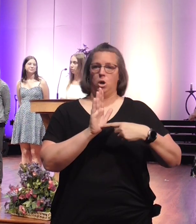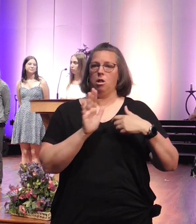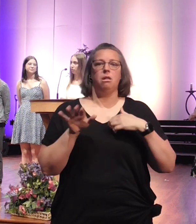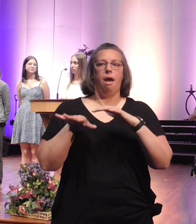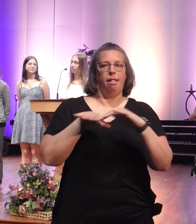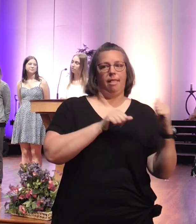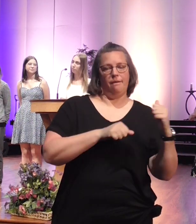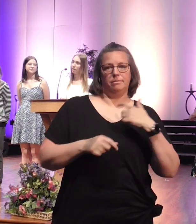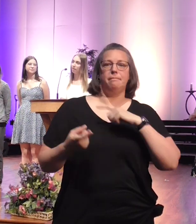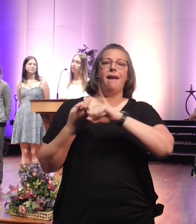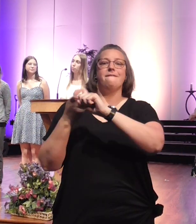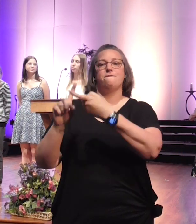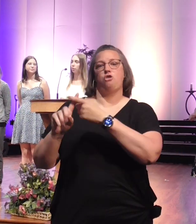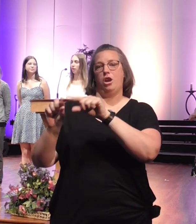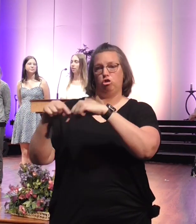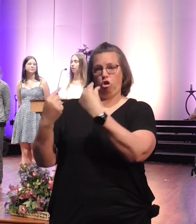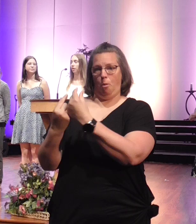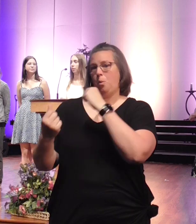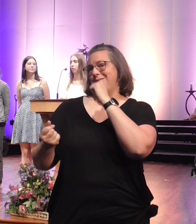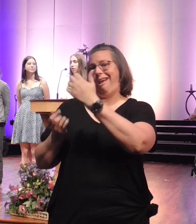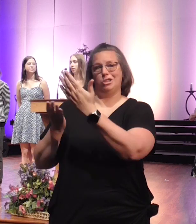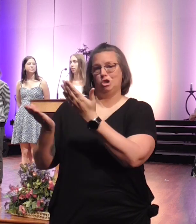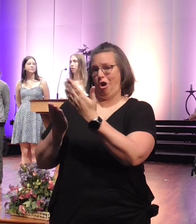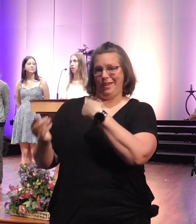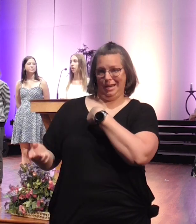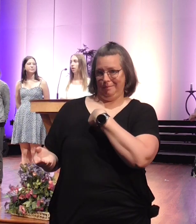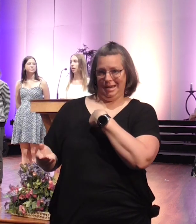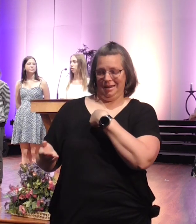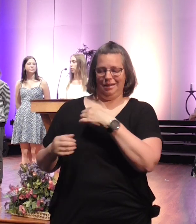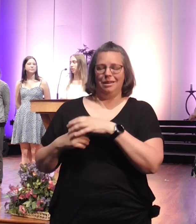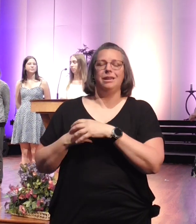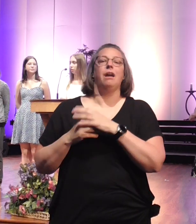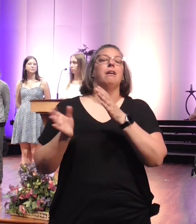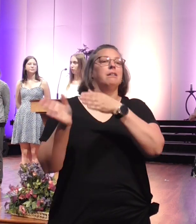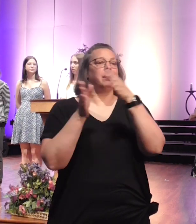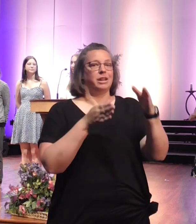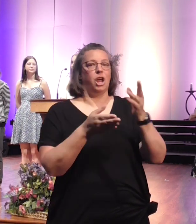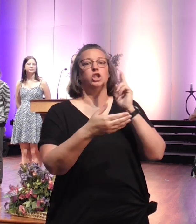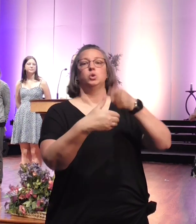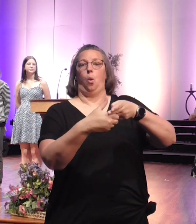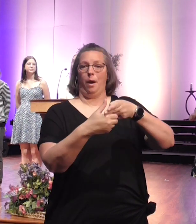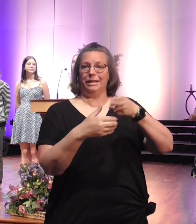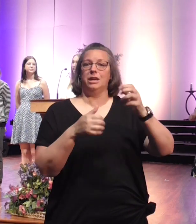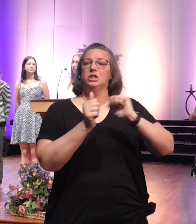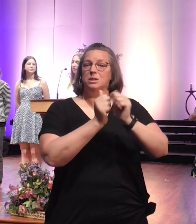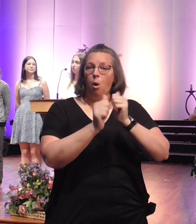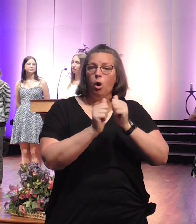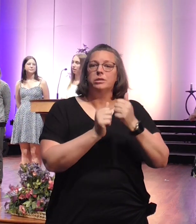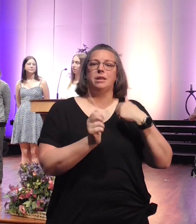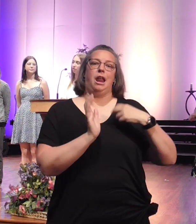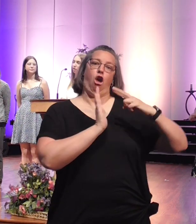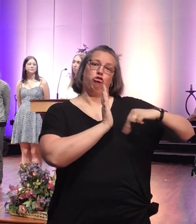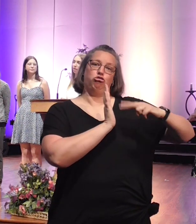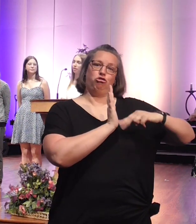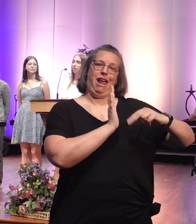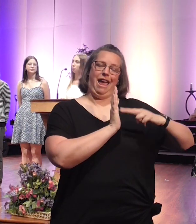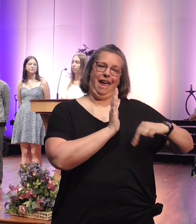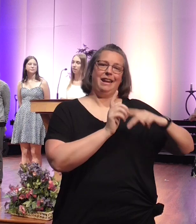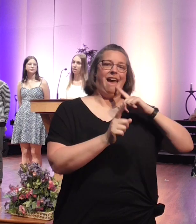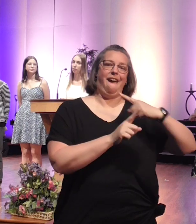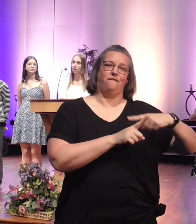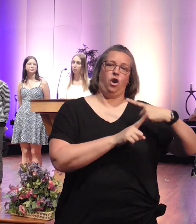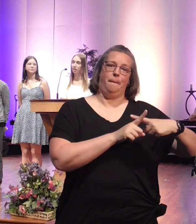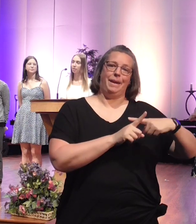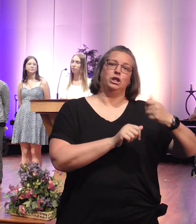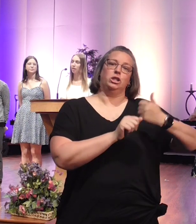current friend group who wasn't serving me in the way I thought they wanted to. I joined several sports. I even read affirmations each night describing the type